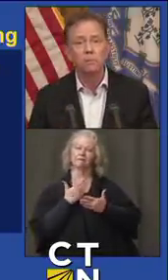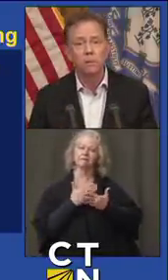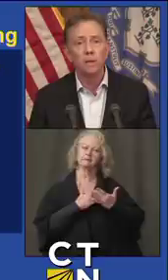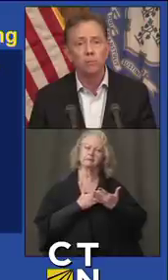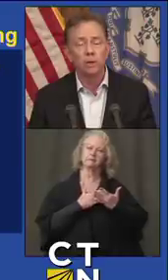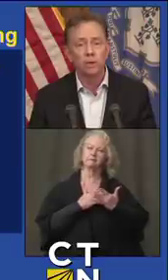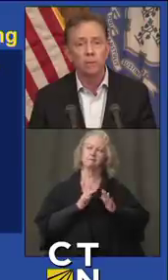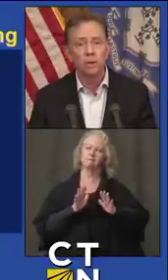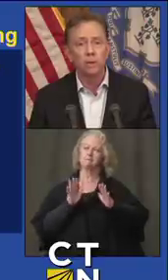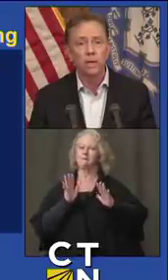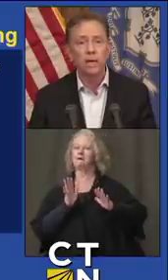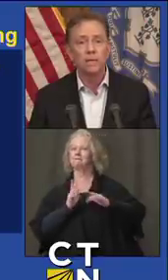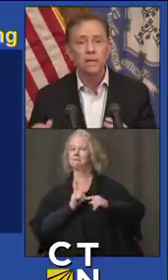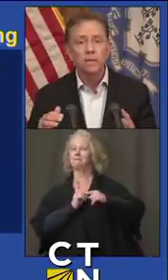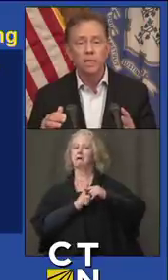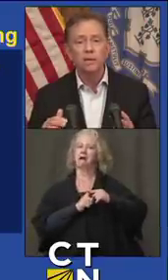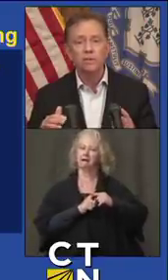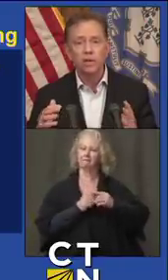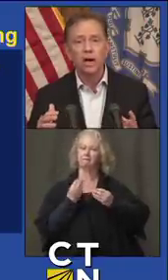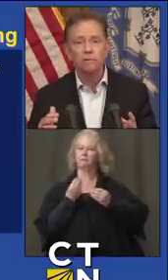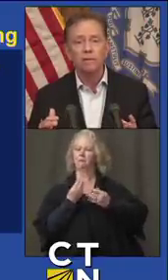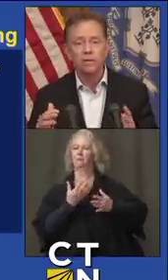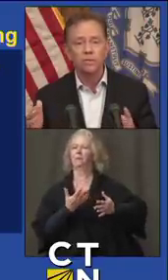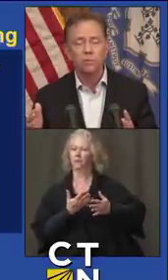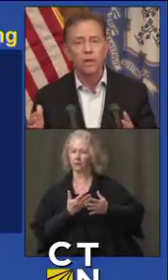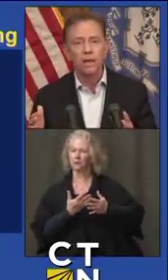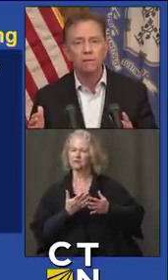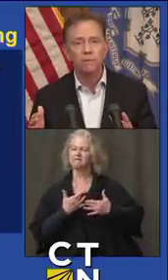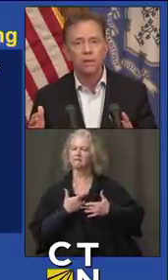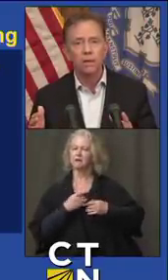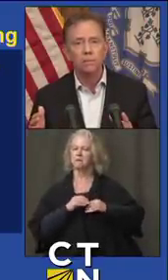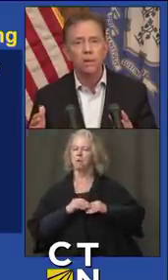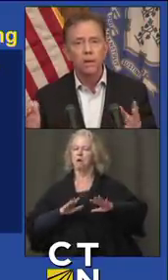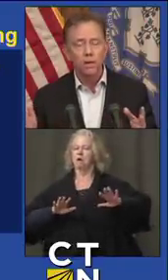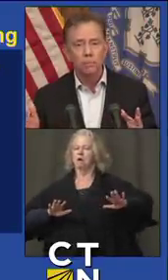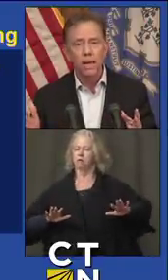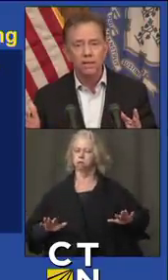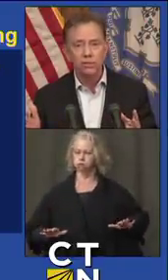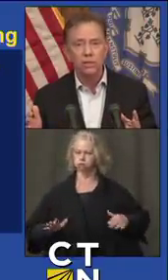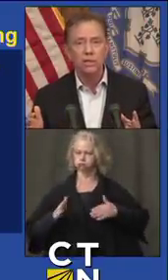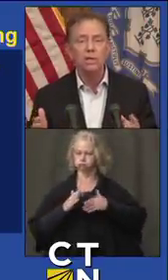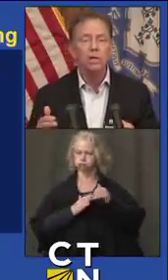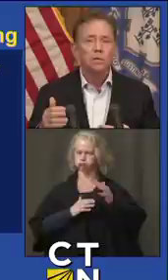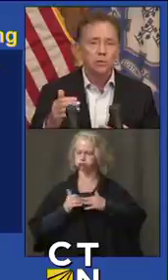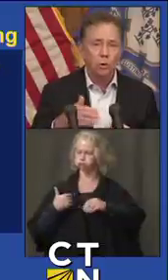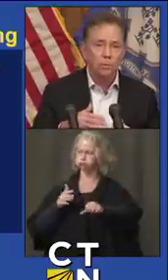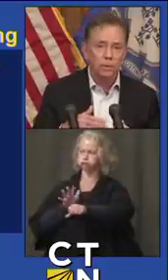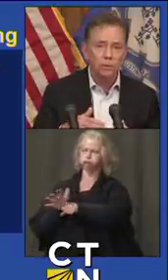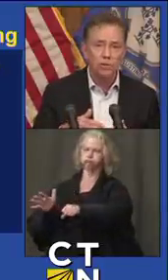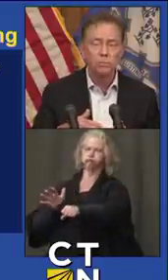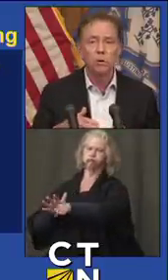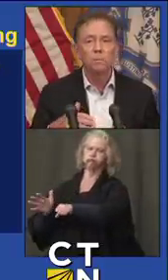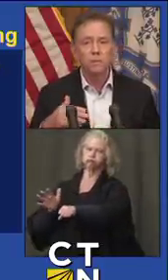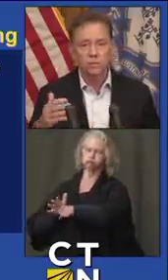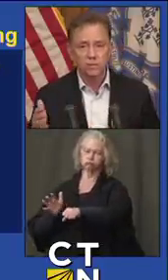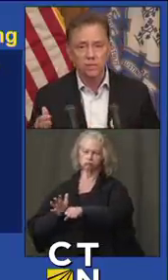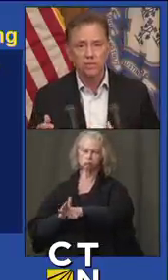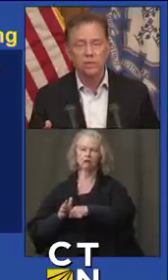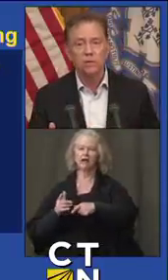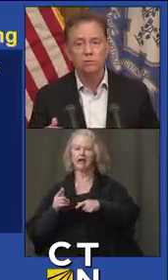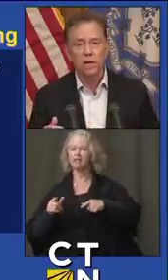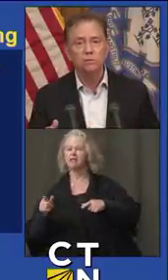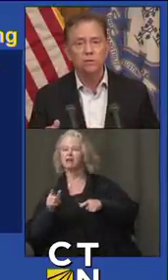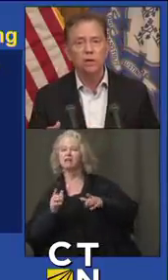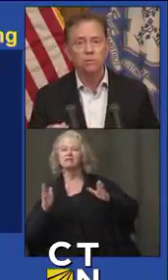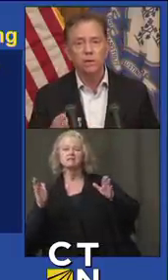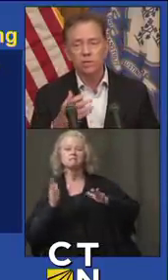of PPE we're going to be able to get to give us confidence that we have the capacity to open those small businesses and